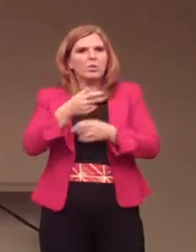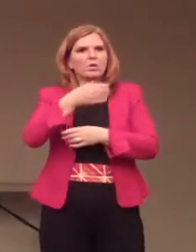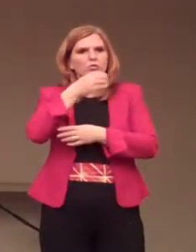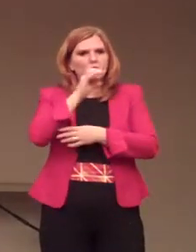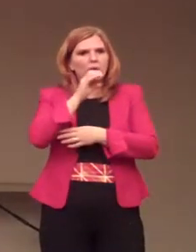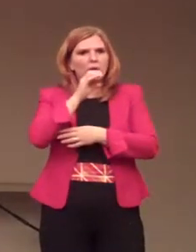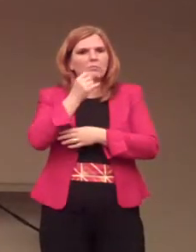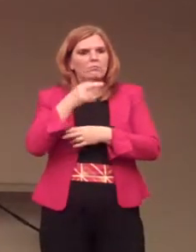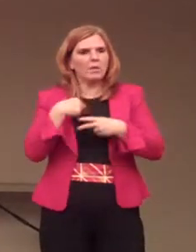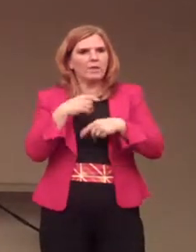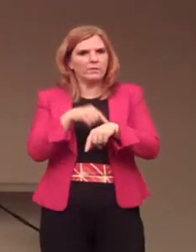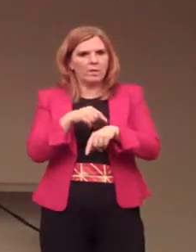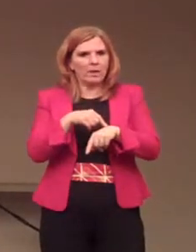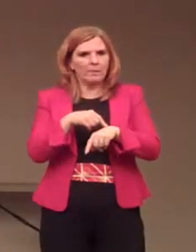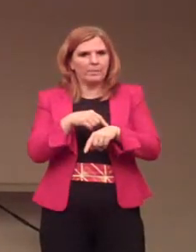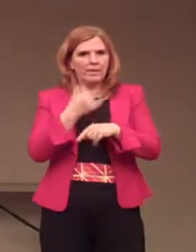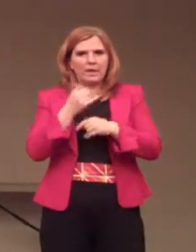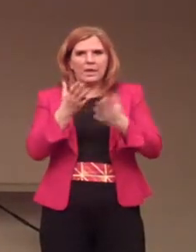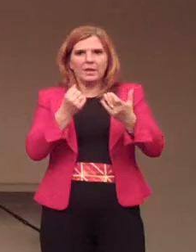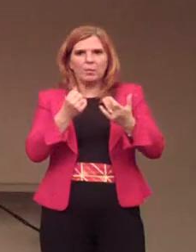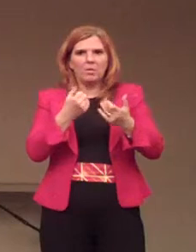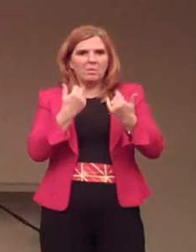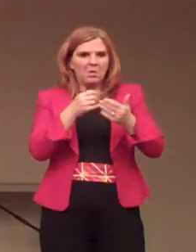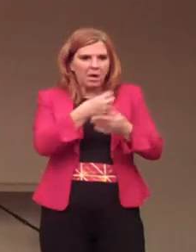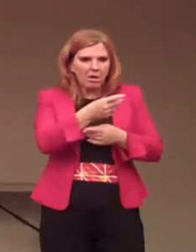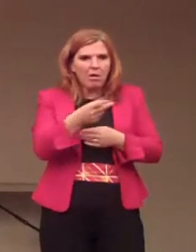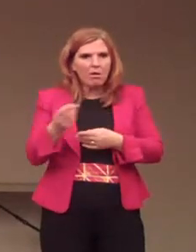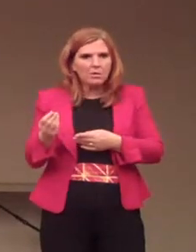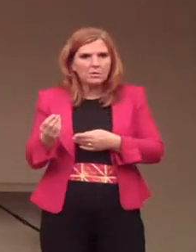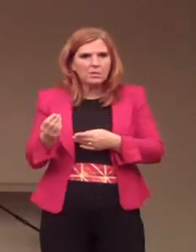got time on their hands. They want to gamble.